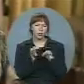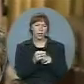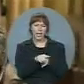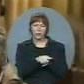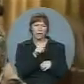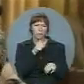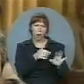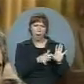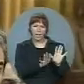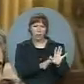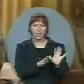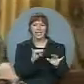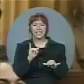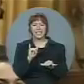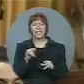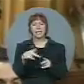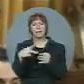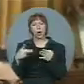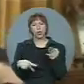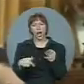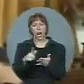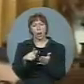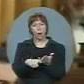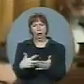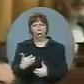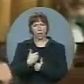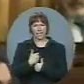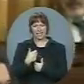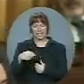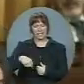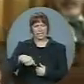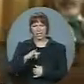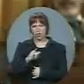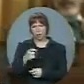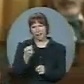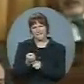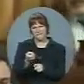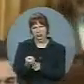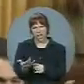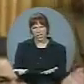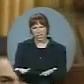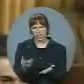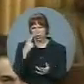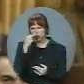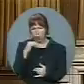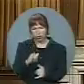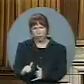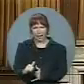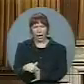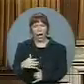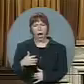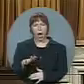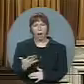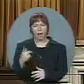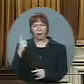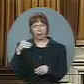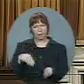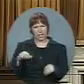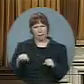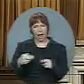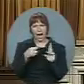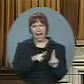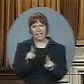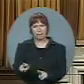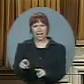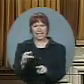this arrogance stop? When will this Prime Minister begin to show respect for the institutions? The Right